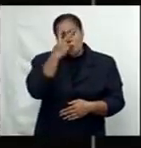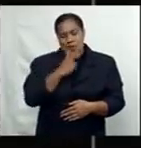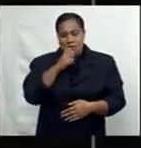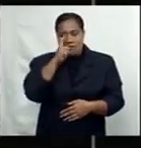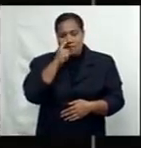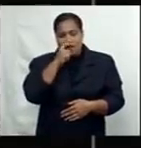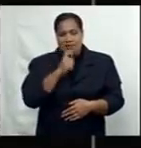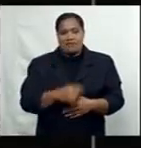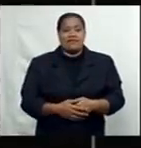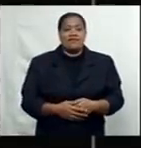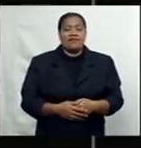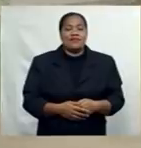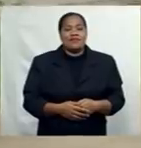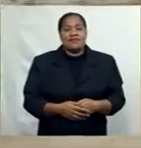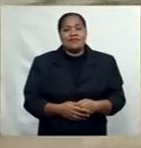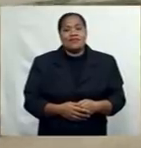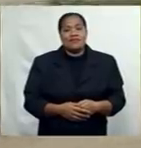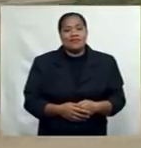with Chasana Nunga.